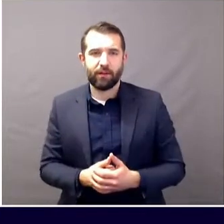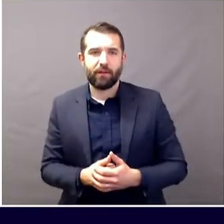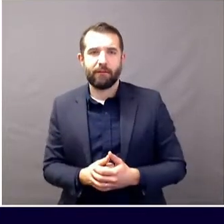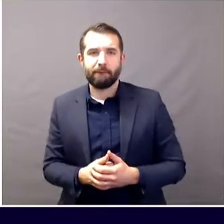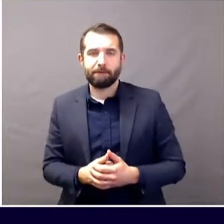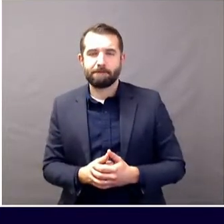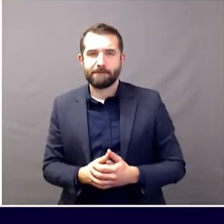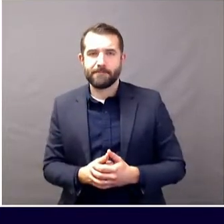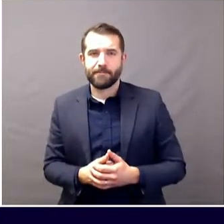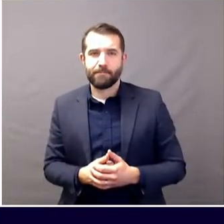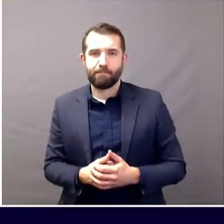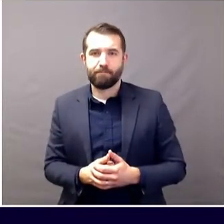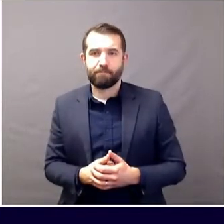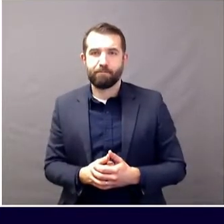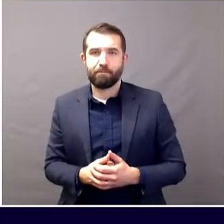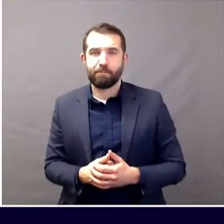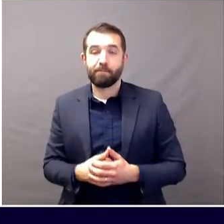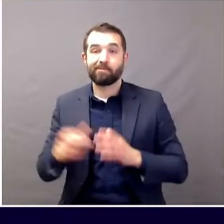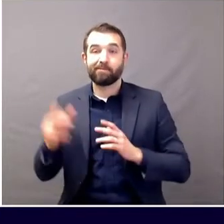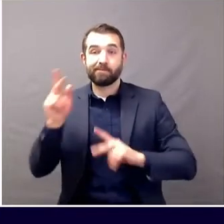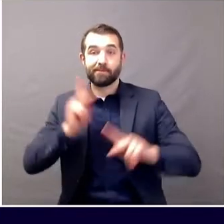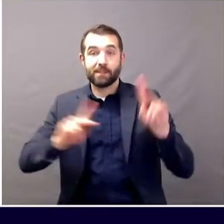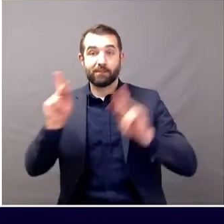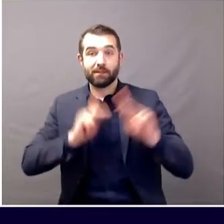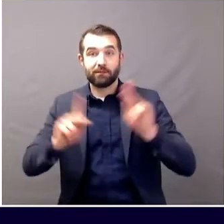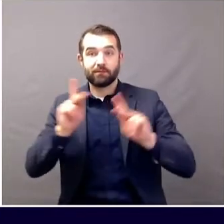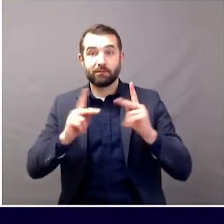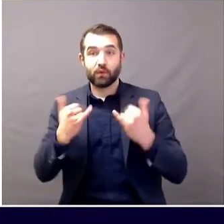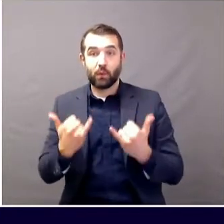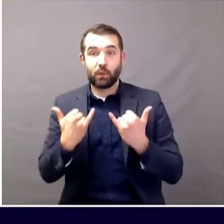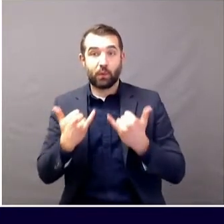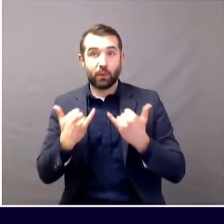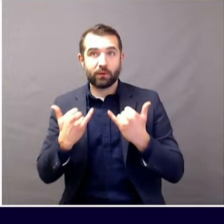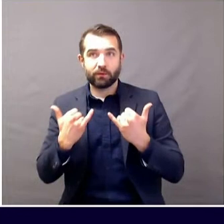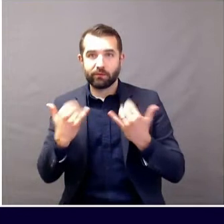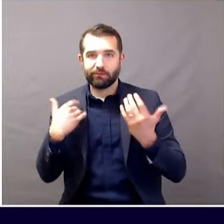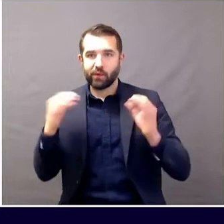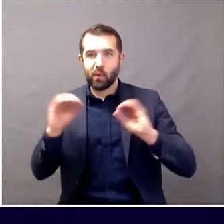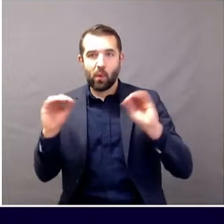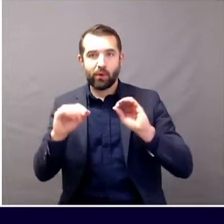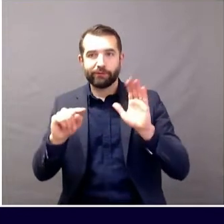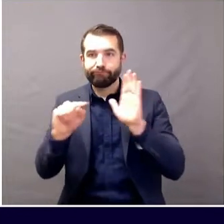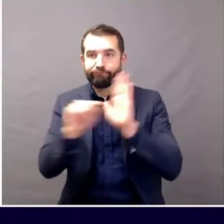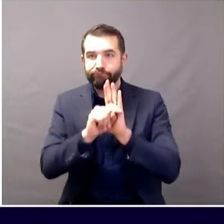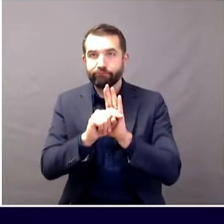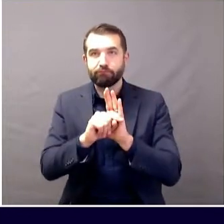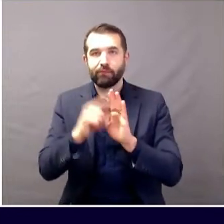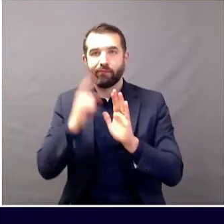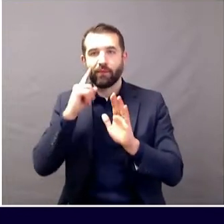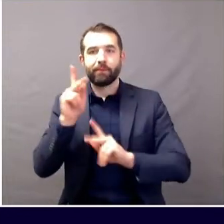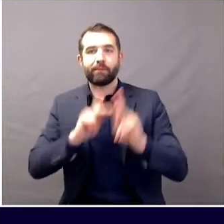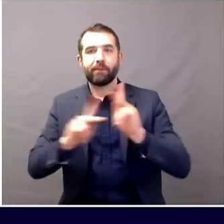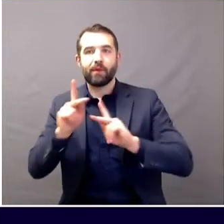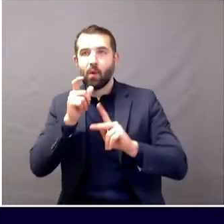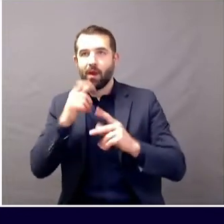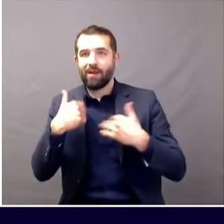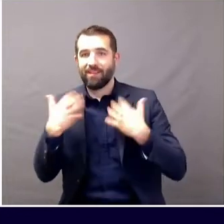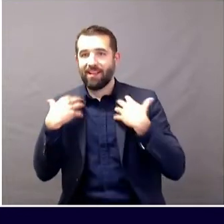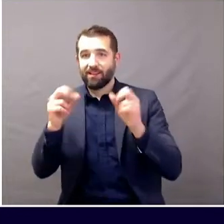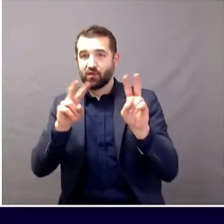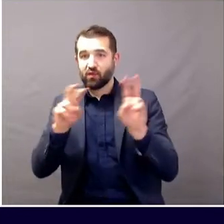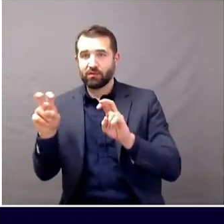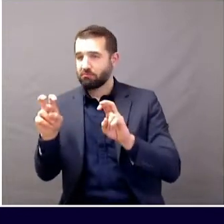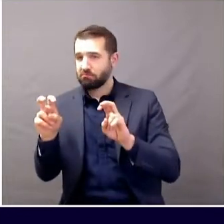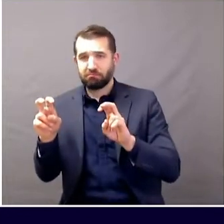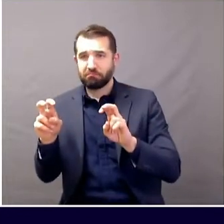folks have concerns or questions, they should check in with their primary care physician or their rheumatologist to make sure.